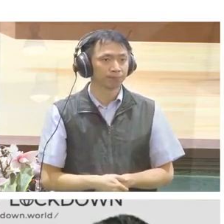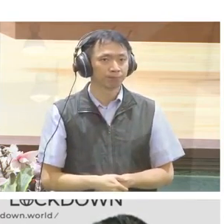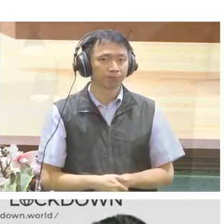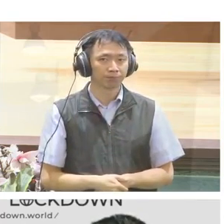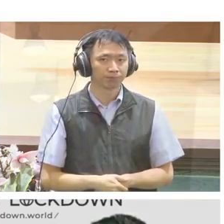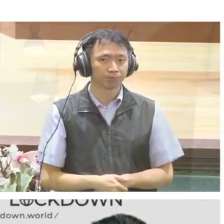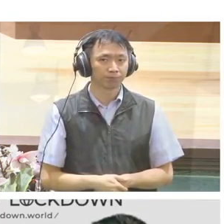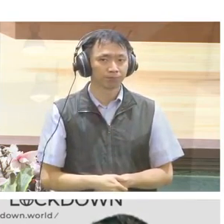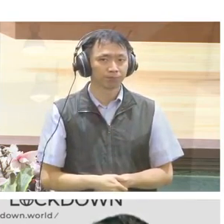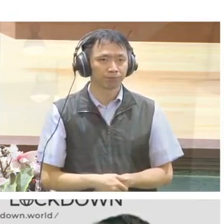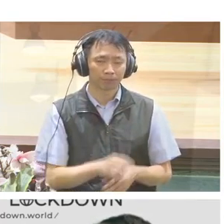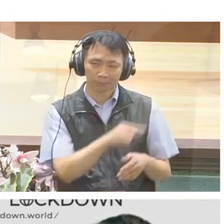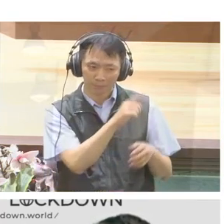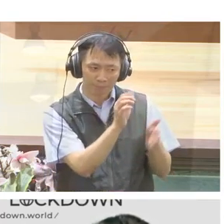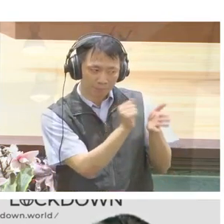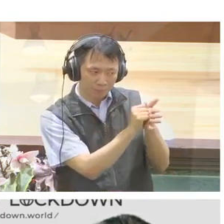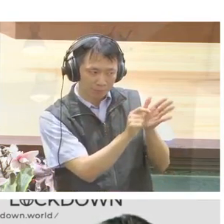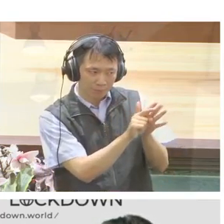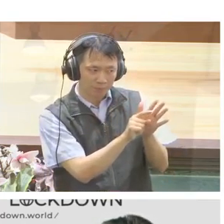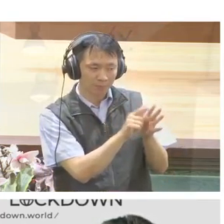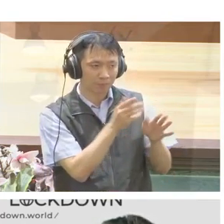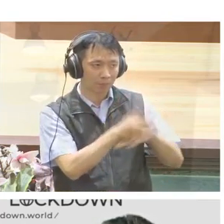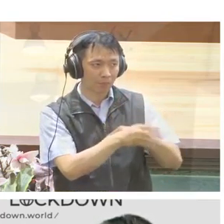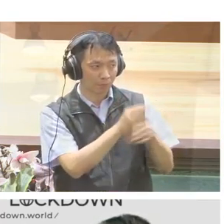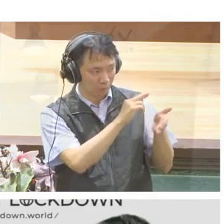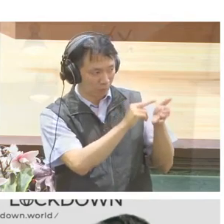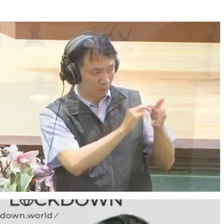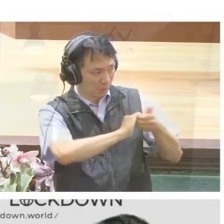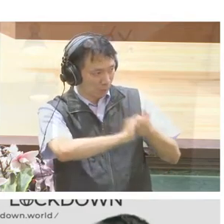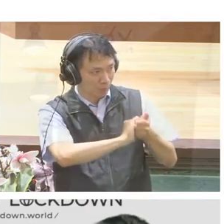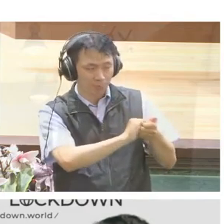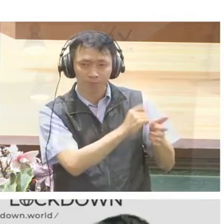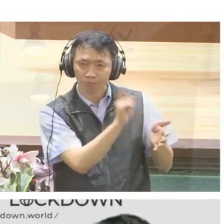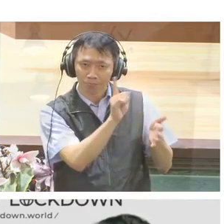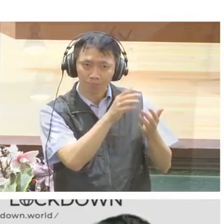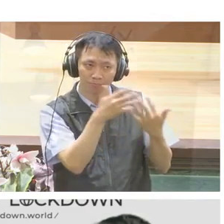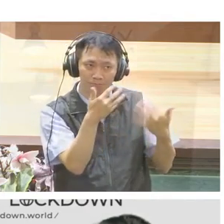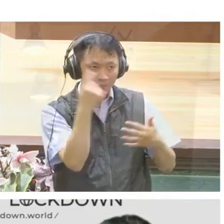in particular that you would like to tackle so that we can start